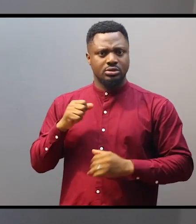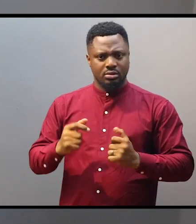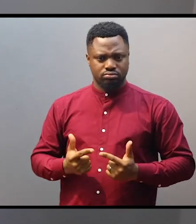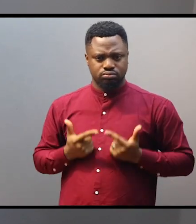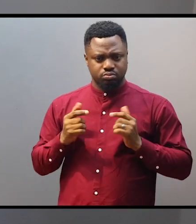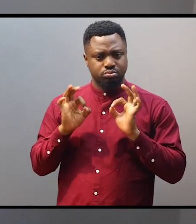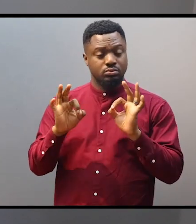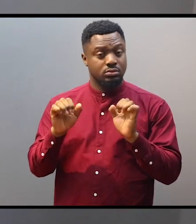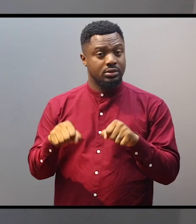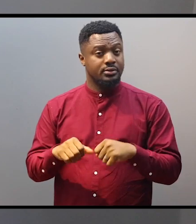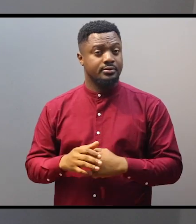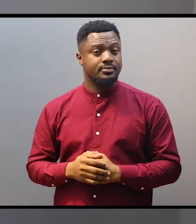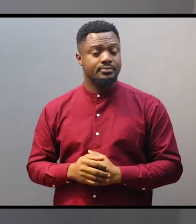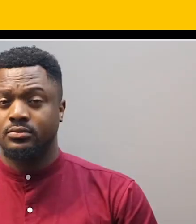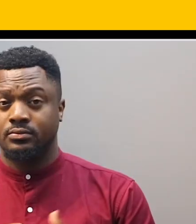live a full productive life.